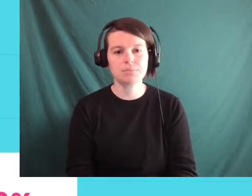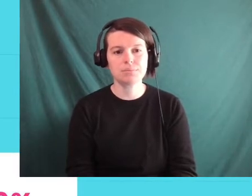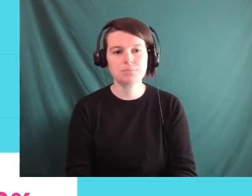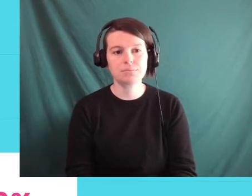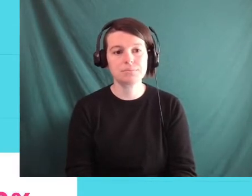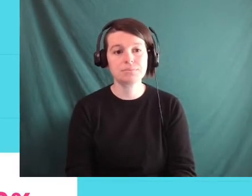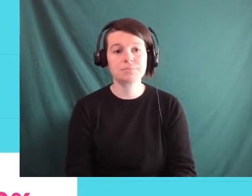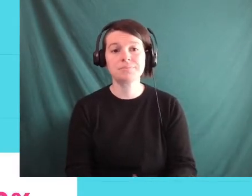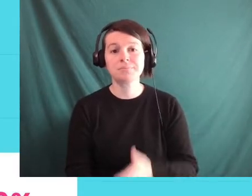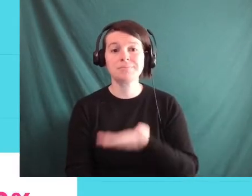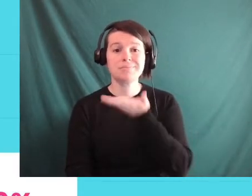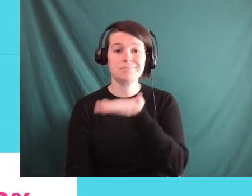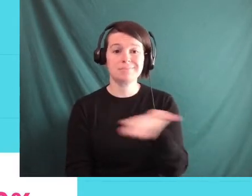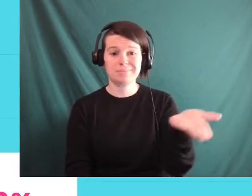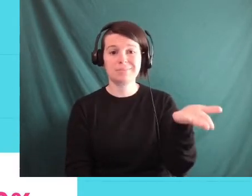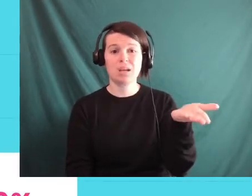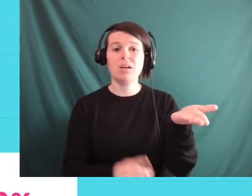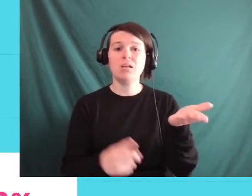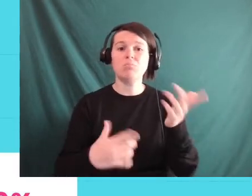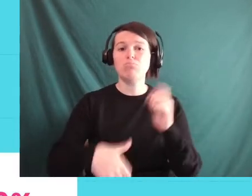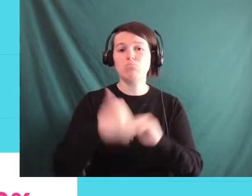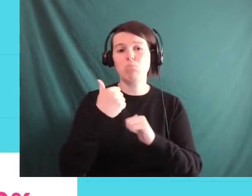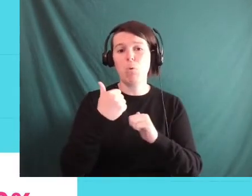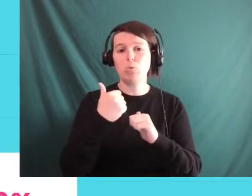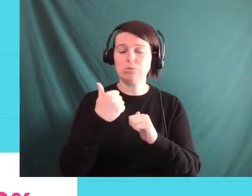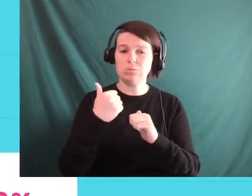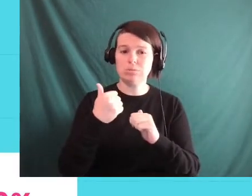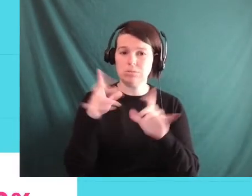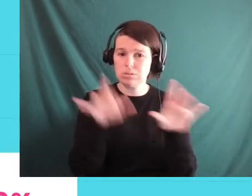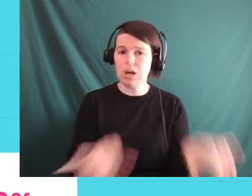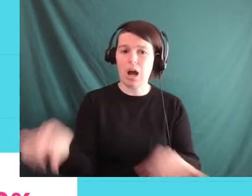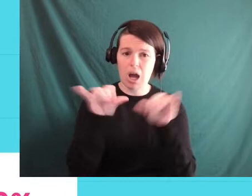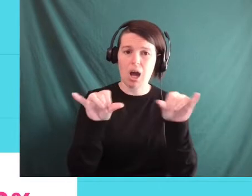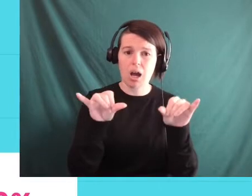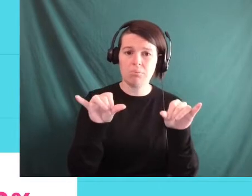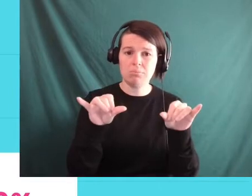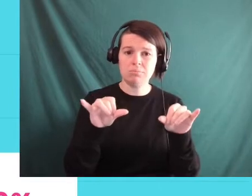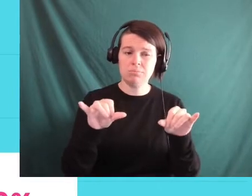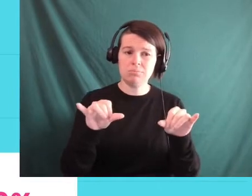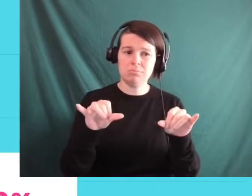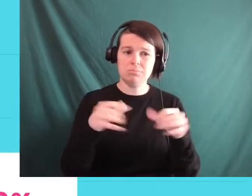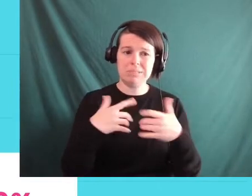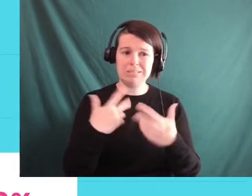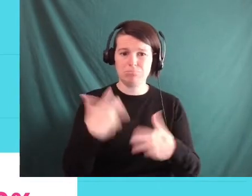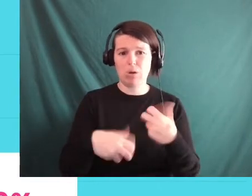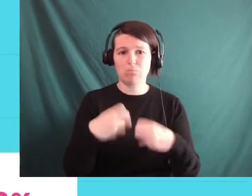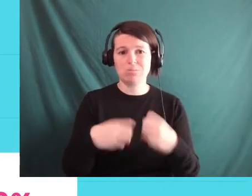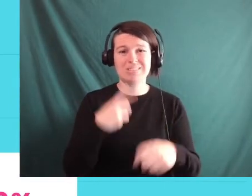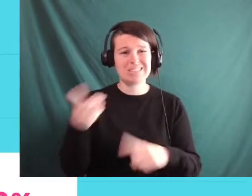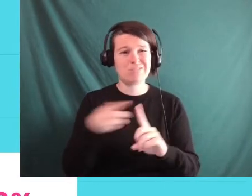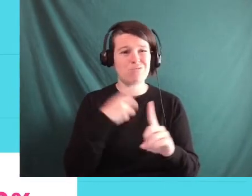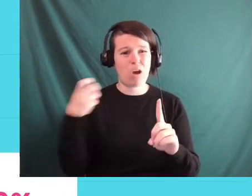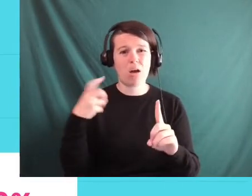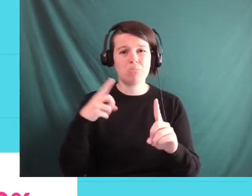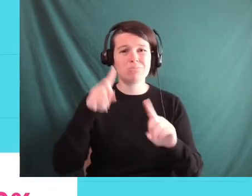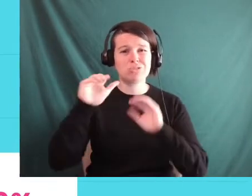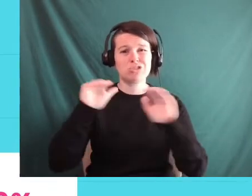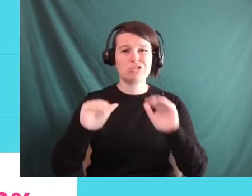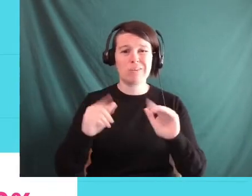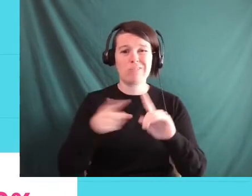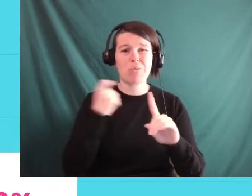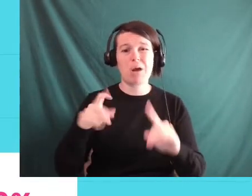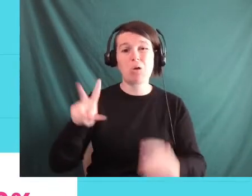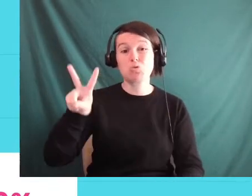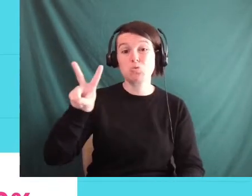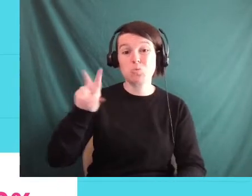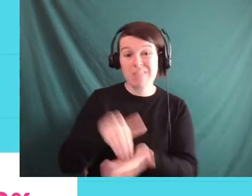So here are some of the most commonly reported issues with binding. This actually comes from a survey of about 2,000 trans